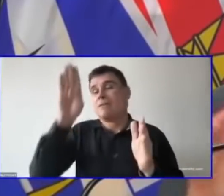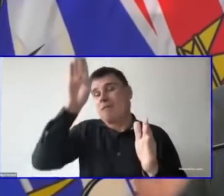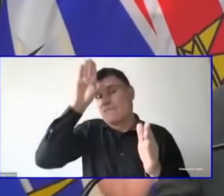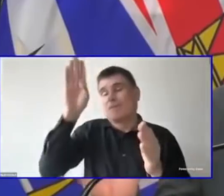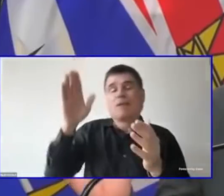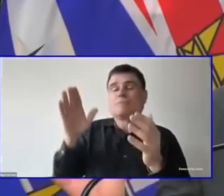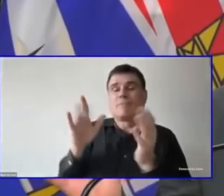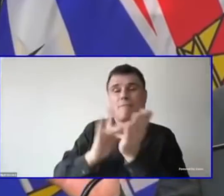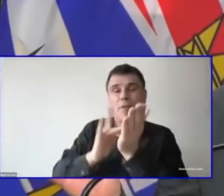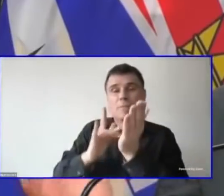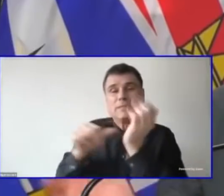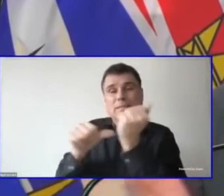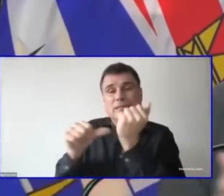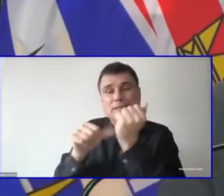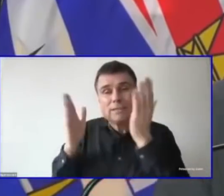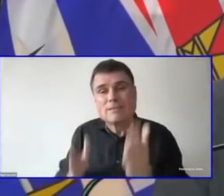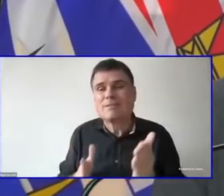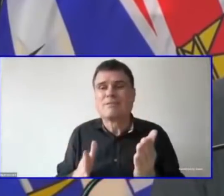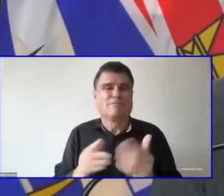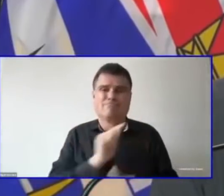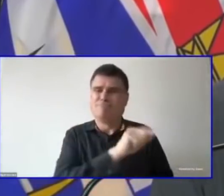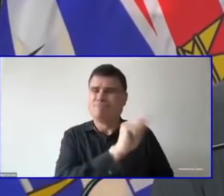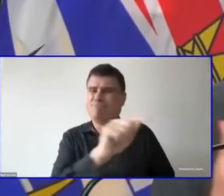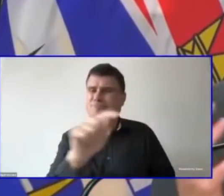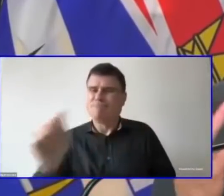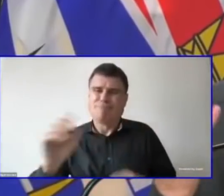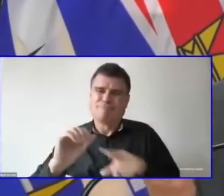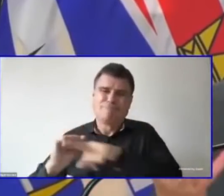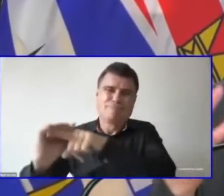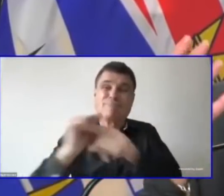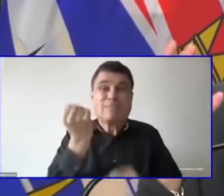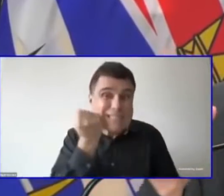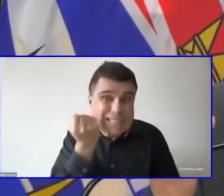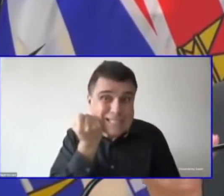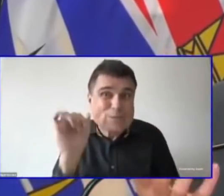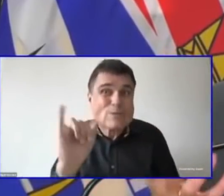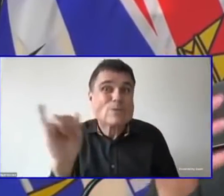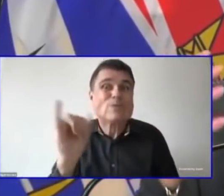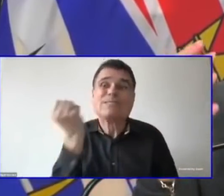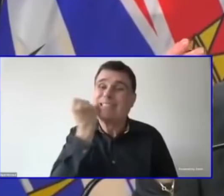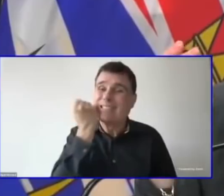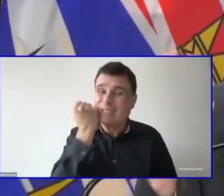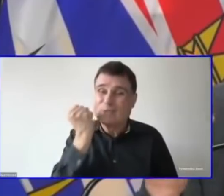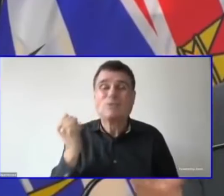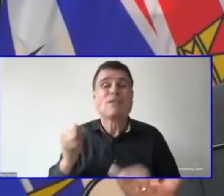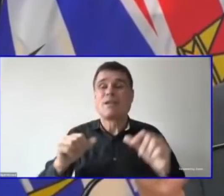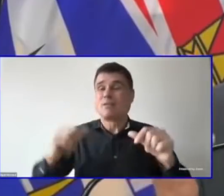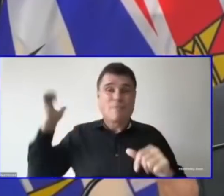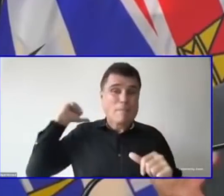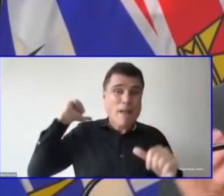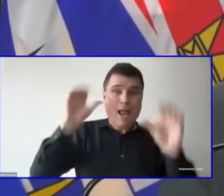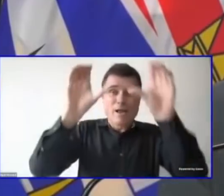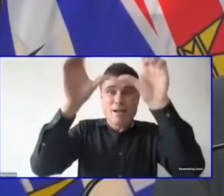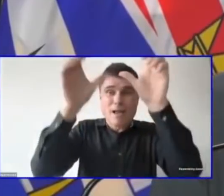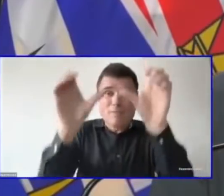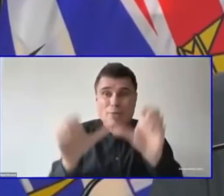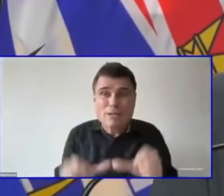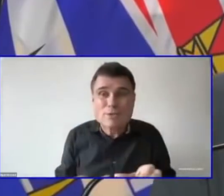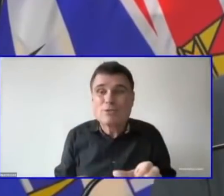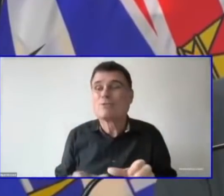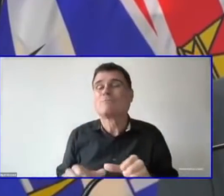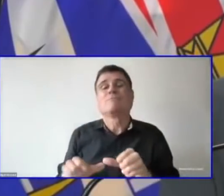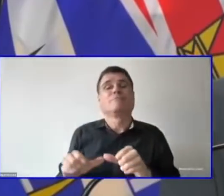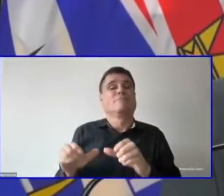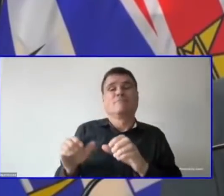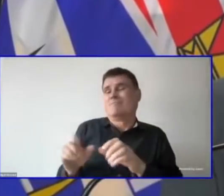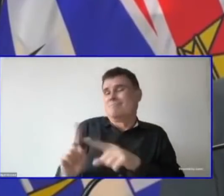have expanded it dramatically to a whole class. Dentists, chiropractors. We have many